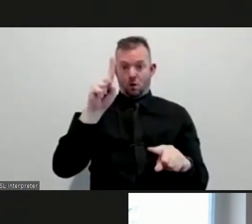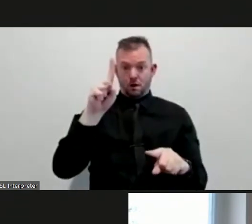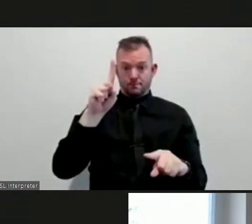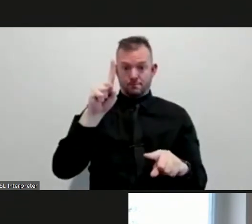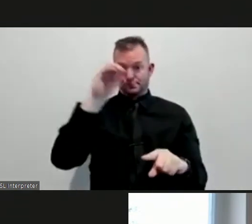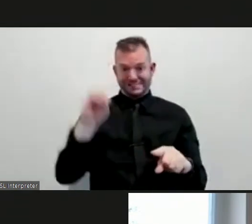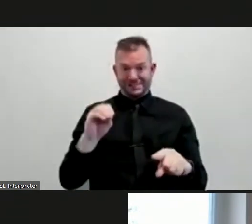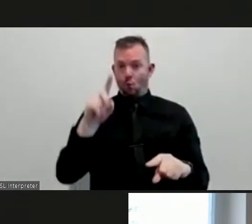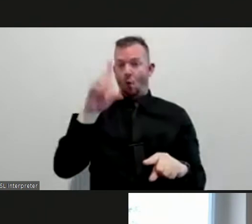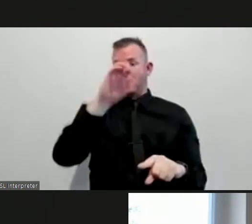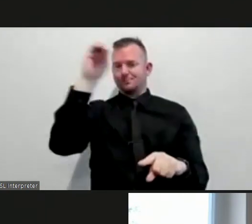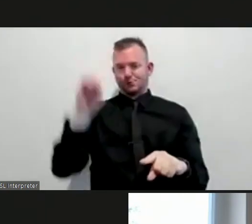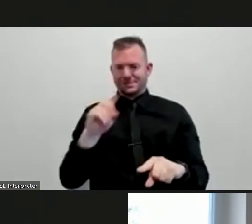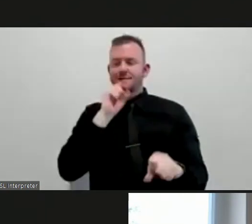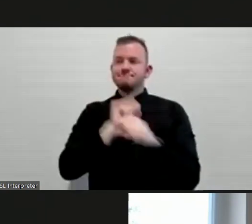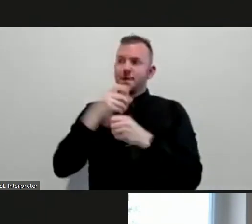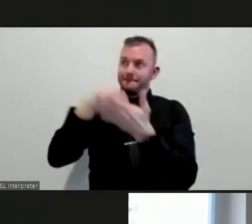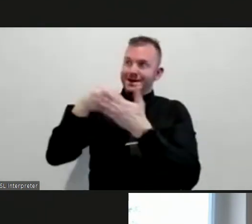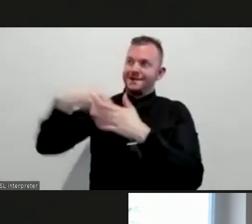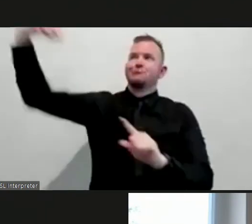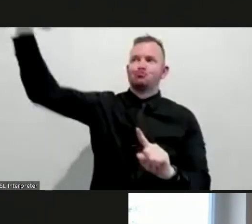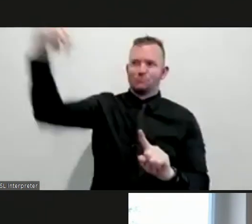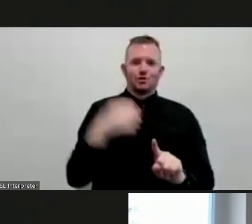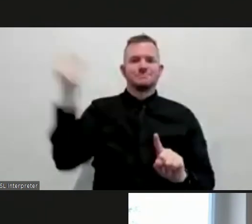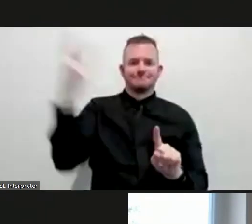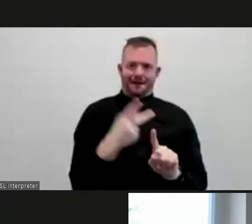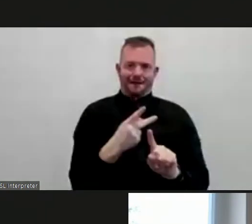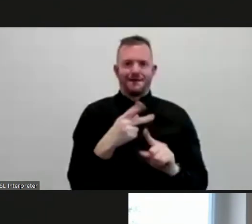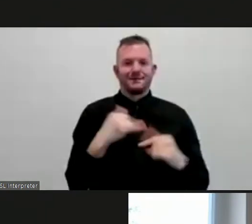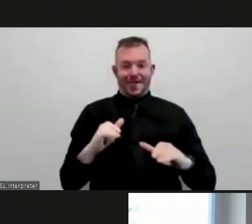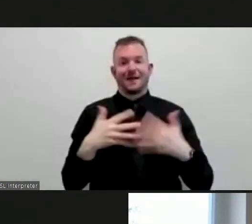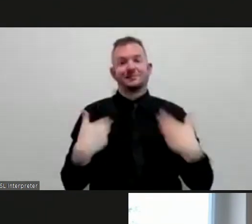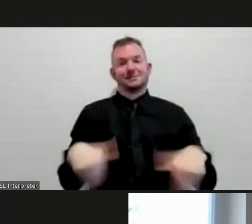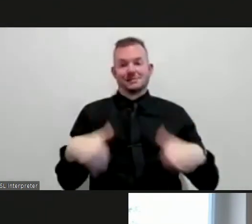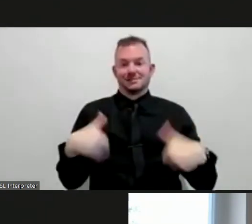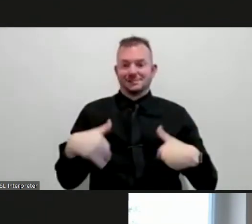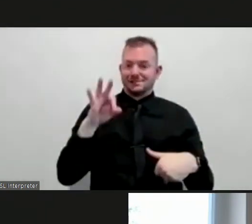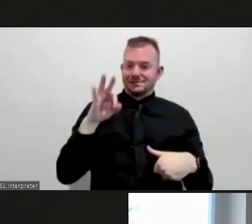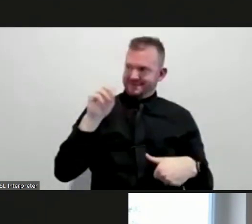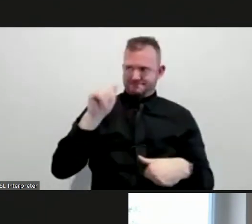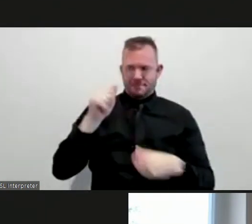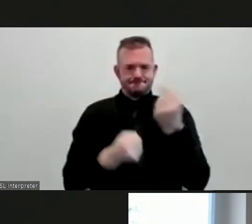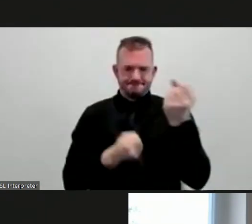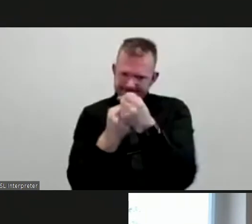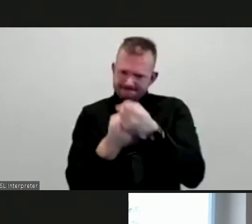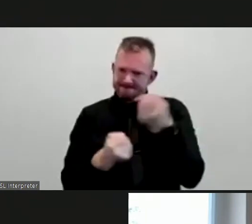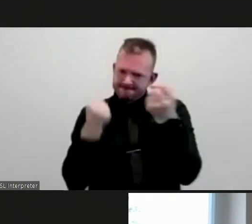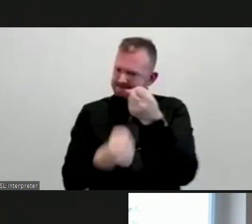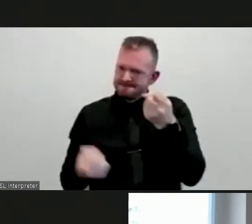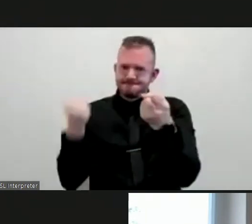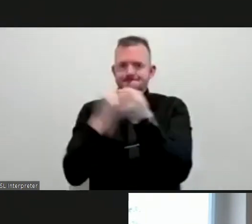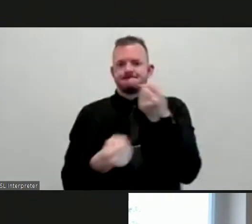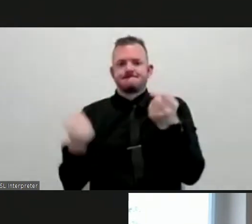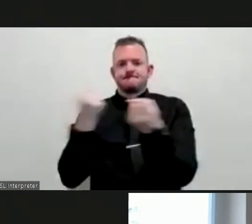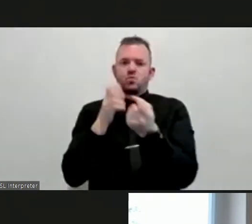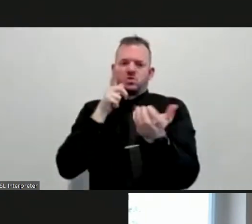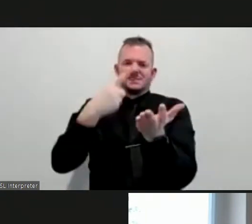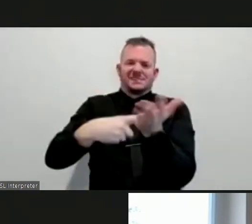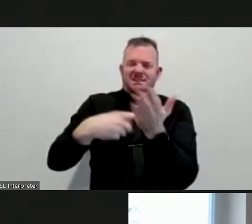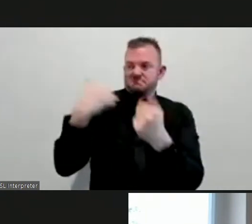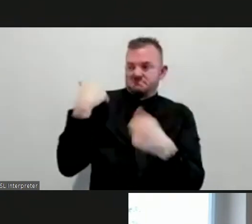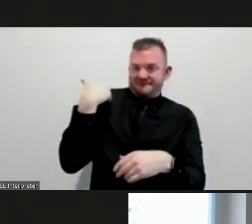getting a lot of support from FEMA on that. And as I was talking about earlier, we'll work with